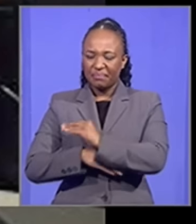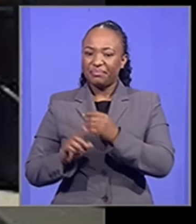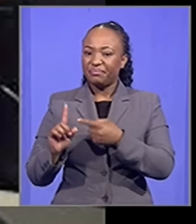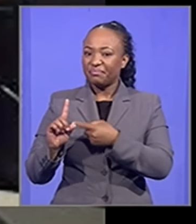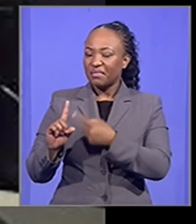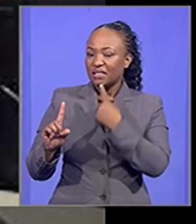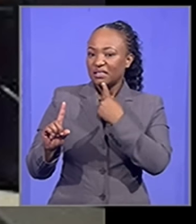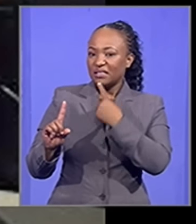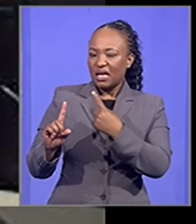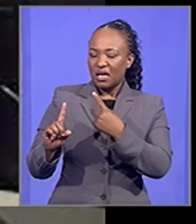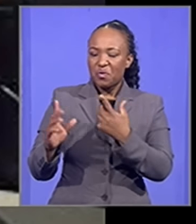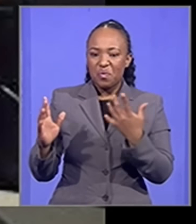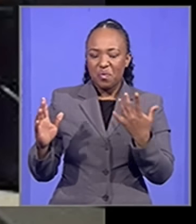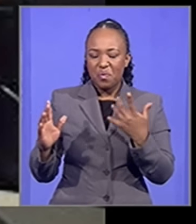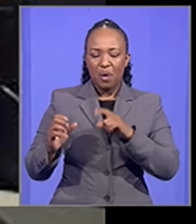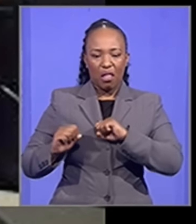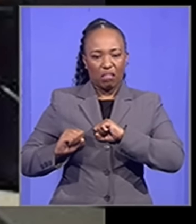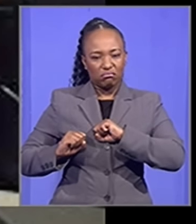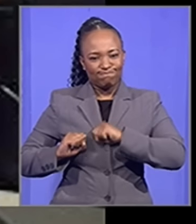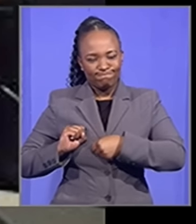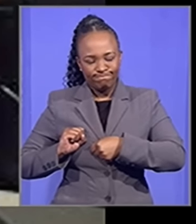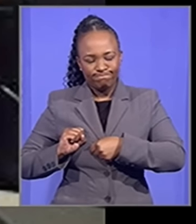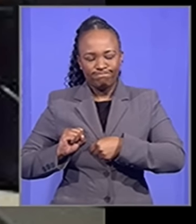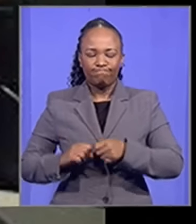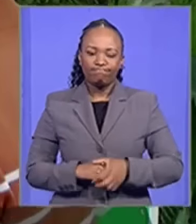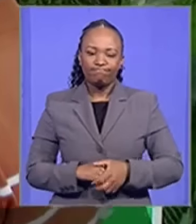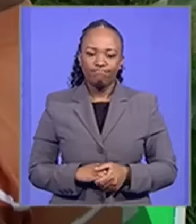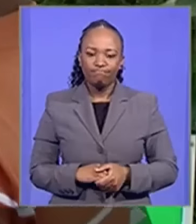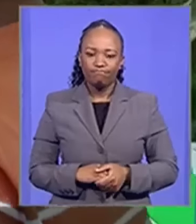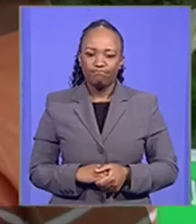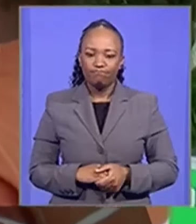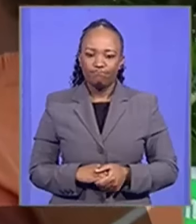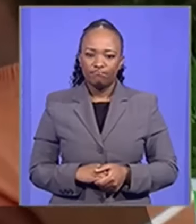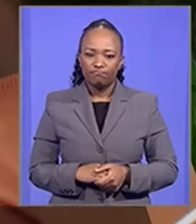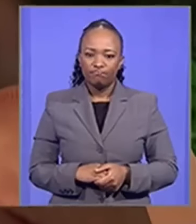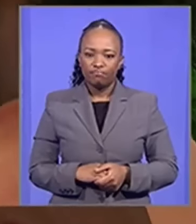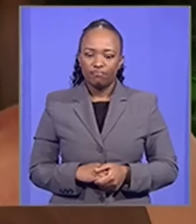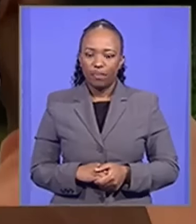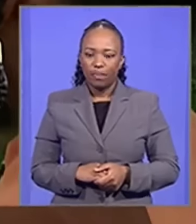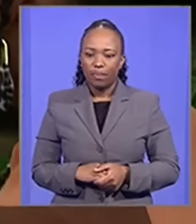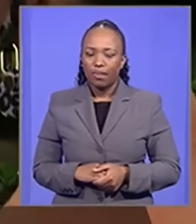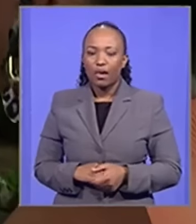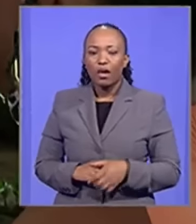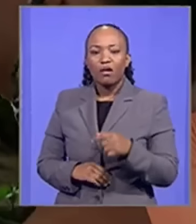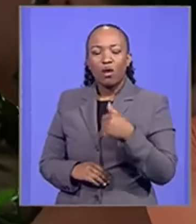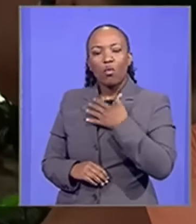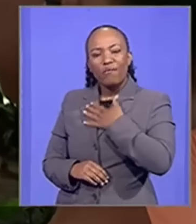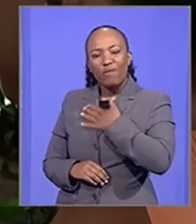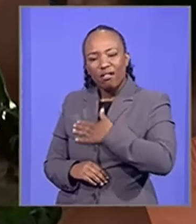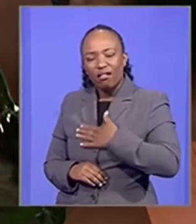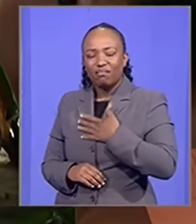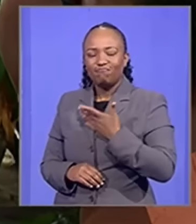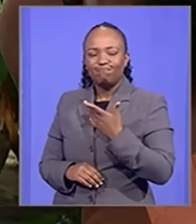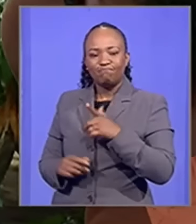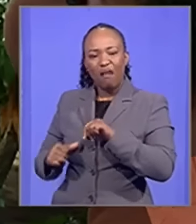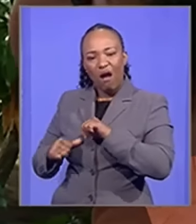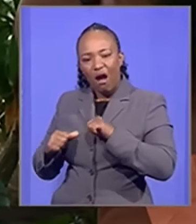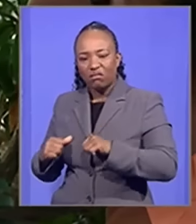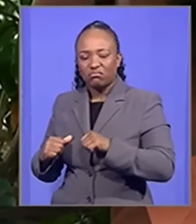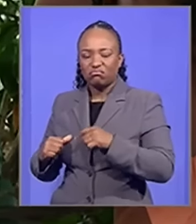sithabetse maikutlo haholo ka tahlehelo ya bona. We feel very heavy,